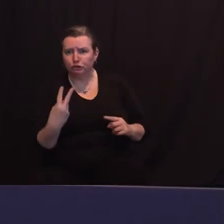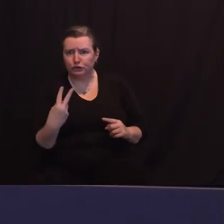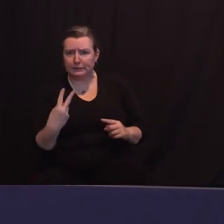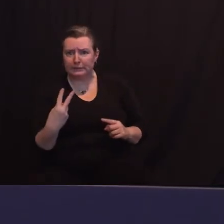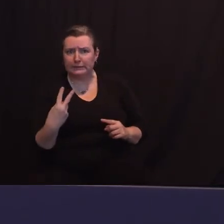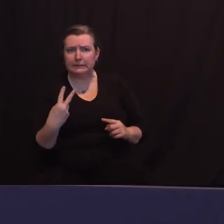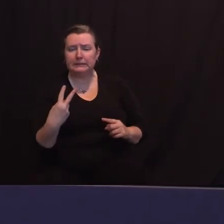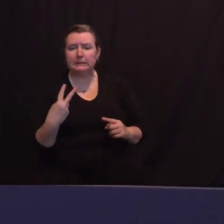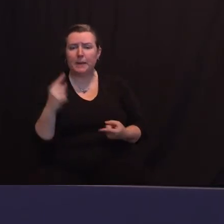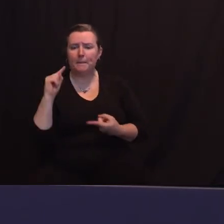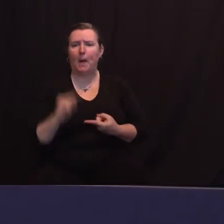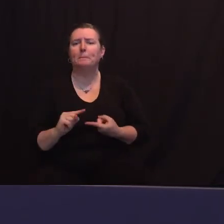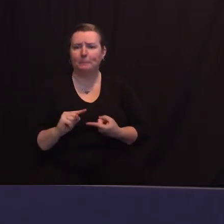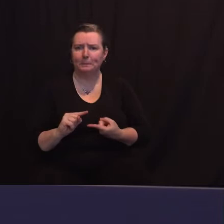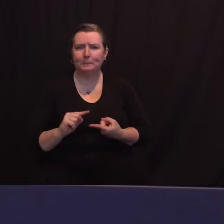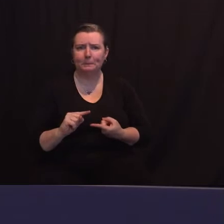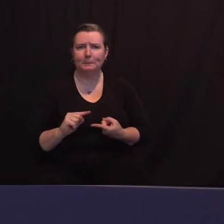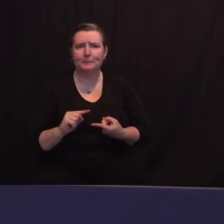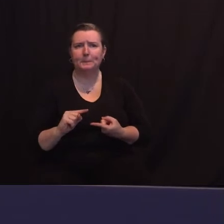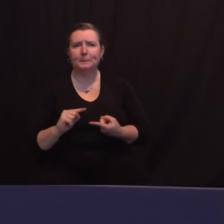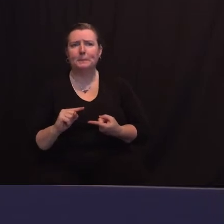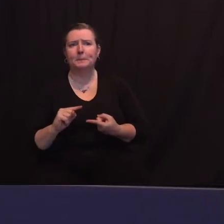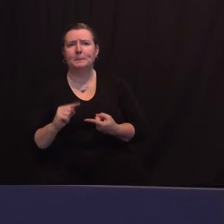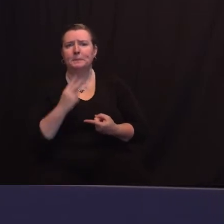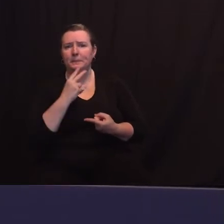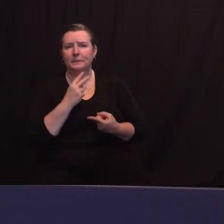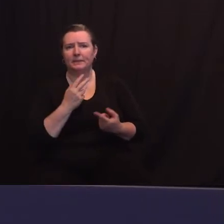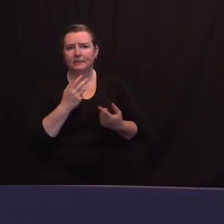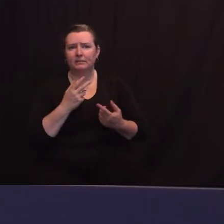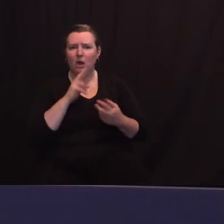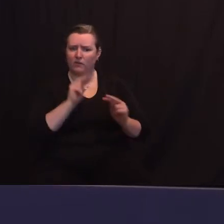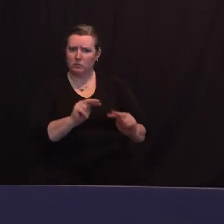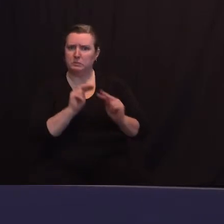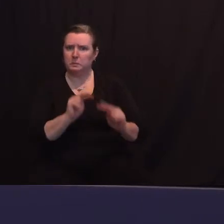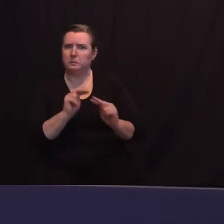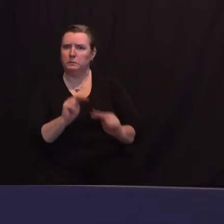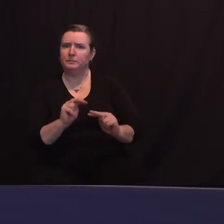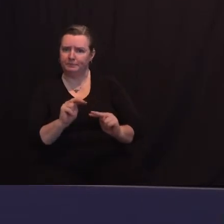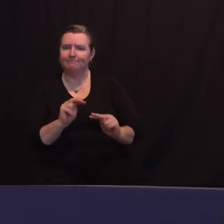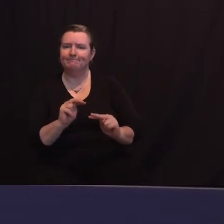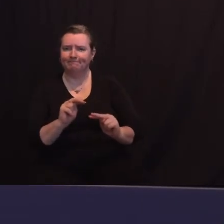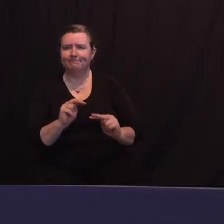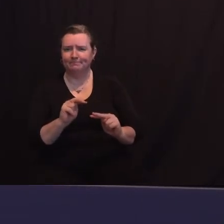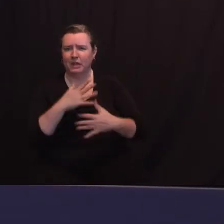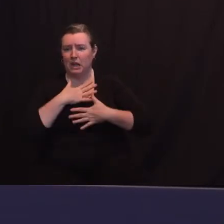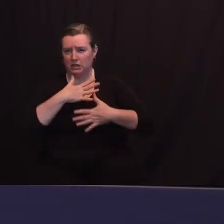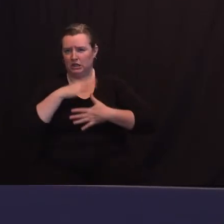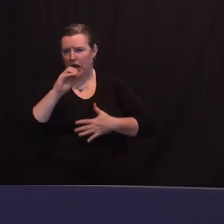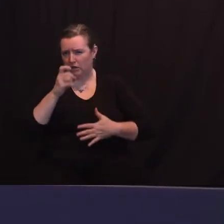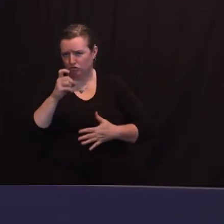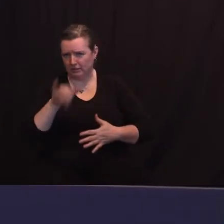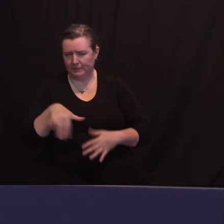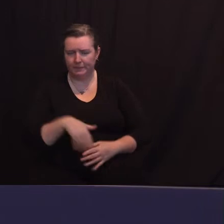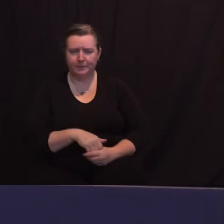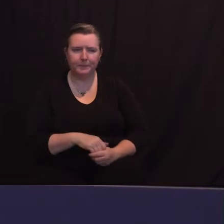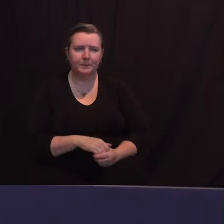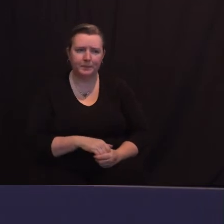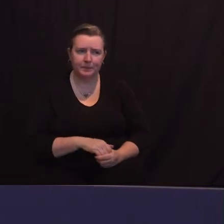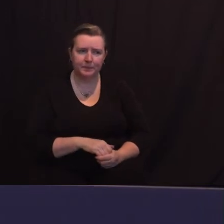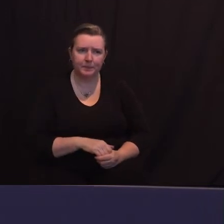carefully on the hospital side, and that would be considered a reason to admit